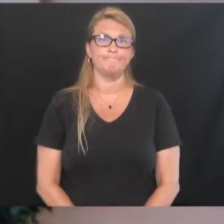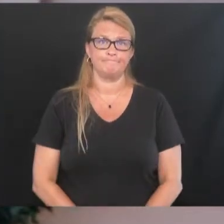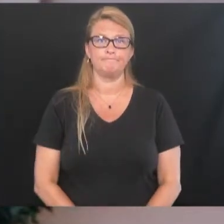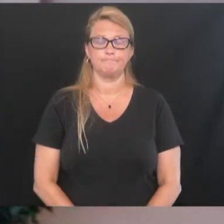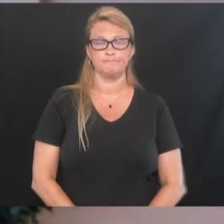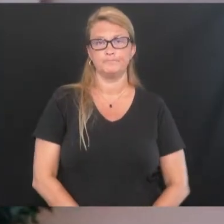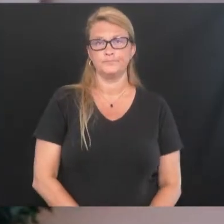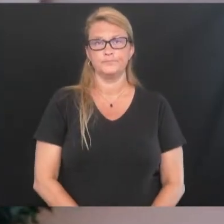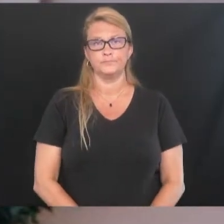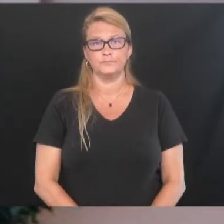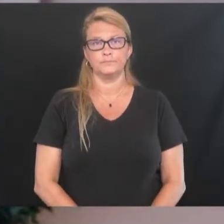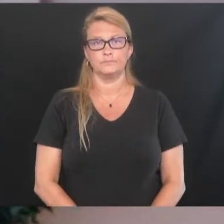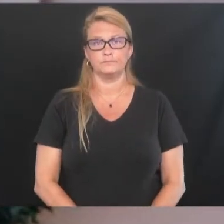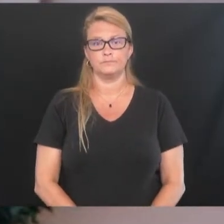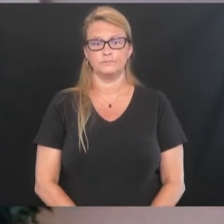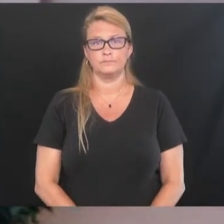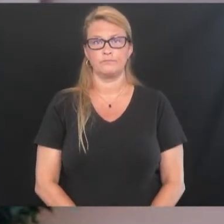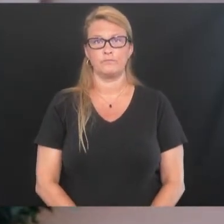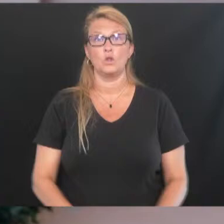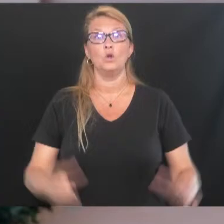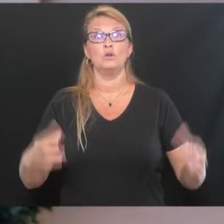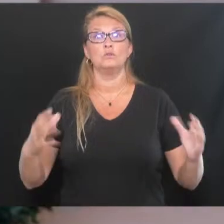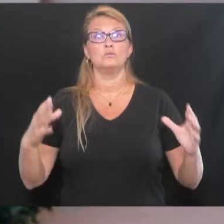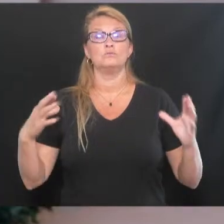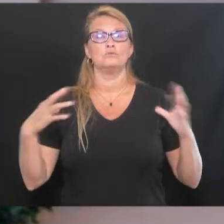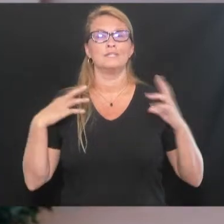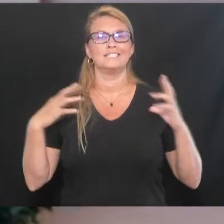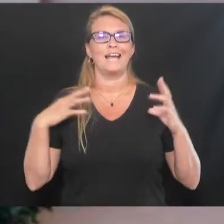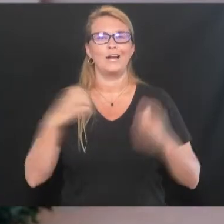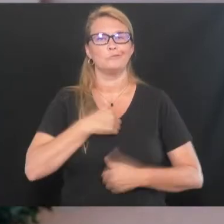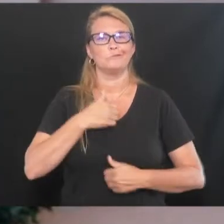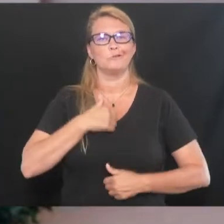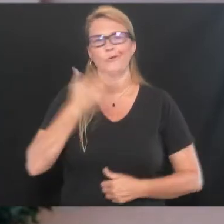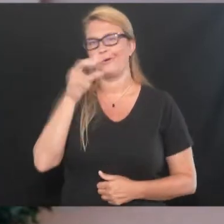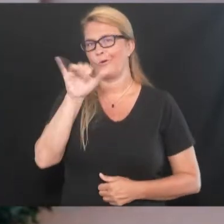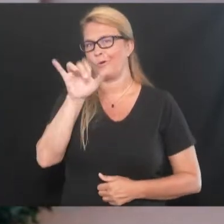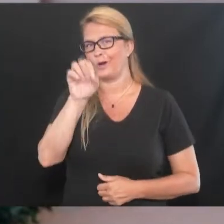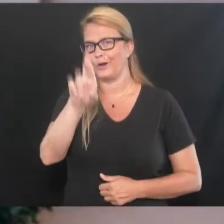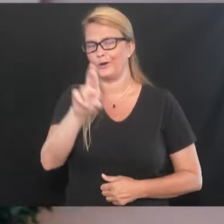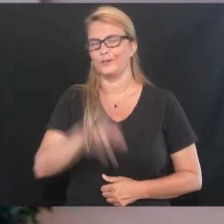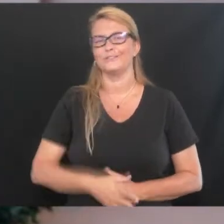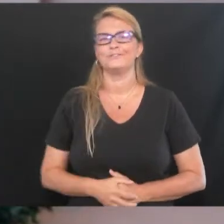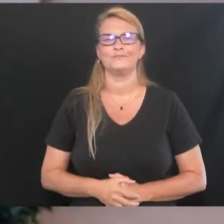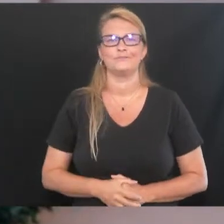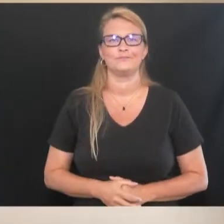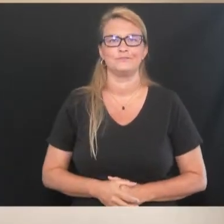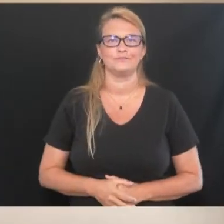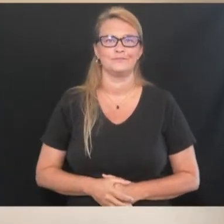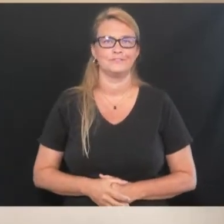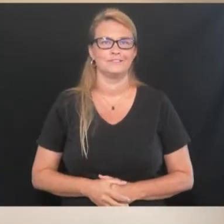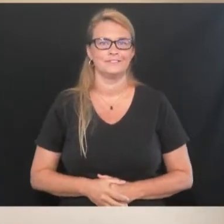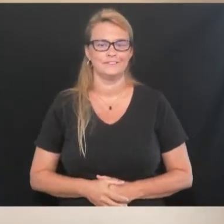All right, thank you, Dr. Marsh. Next, we'll go to retired Major General Jim Hoyer, the director of our Joint Interagency Task Force.